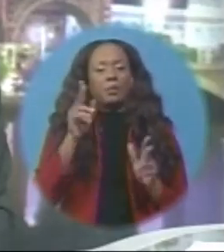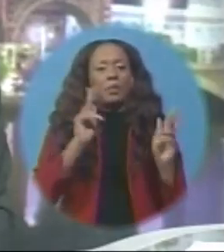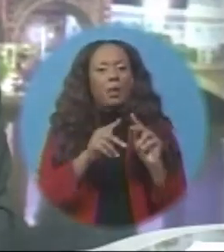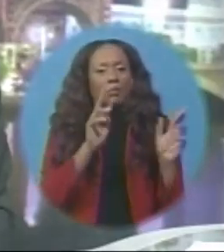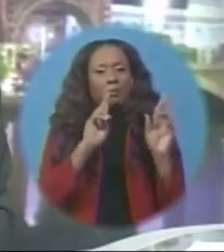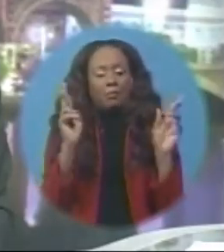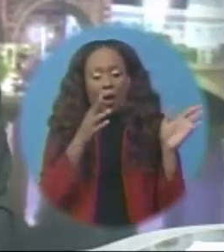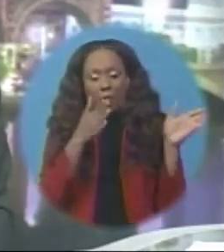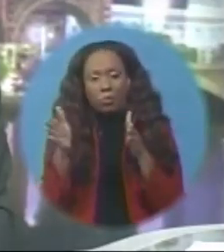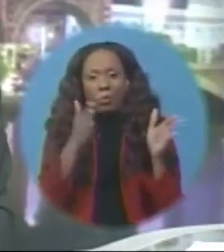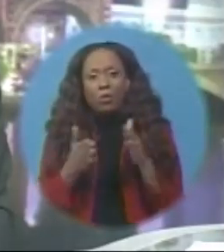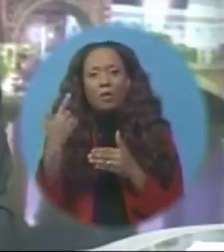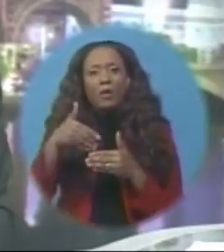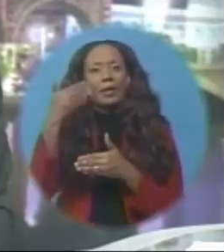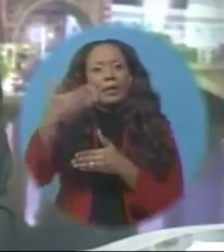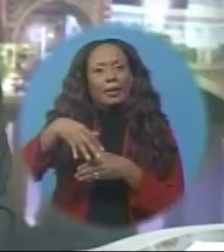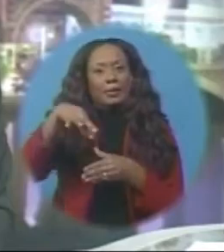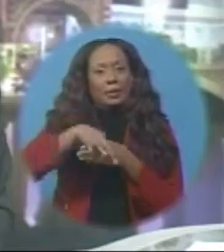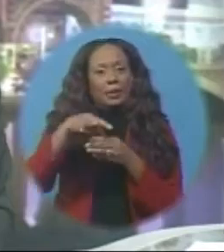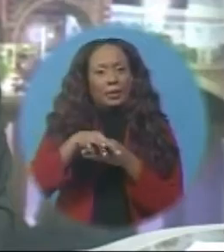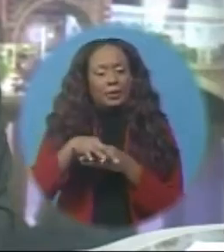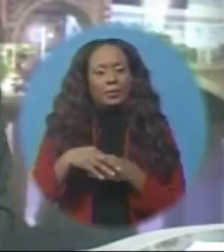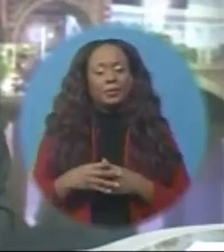general elections is being set up.